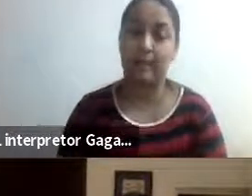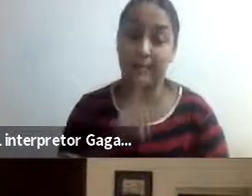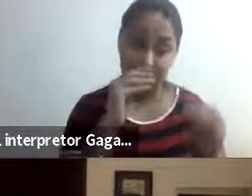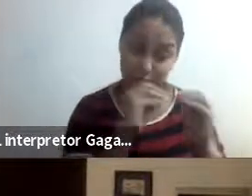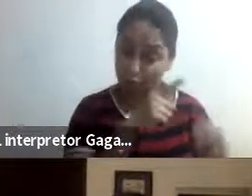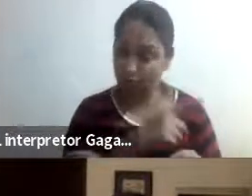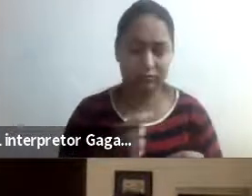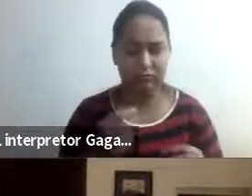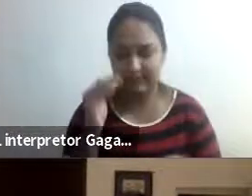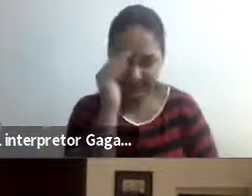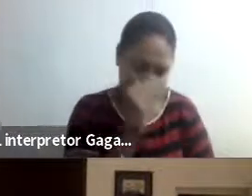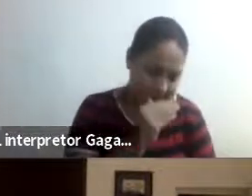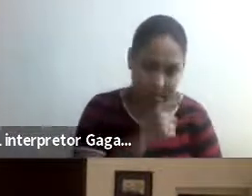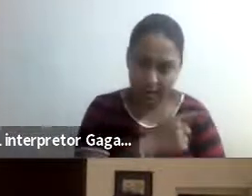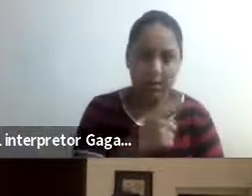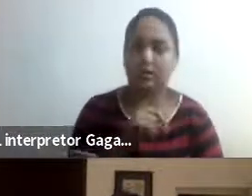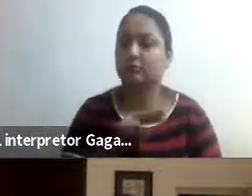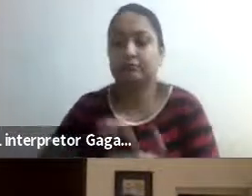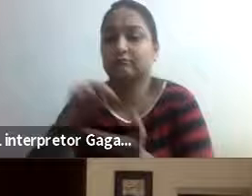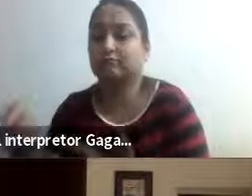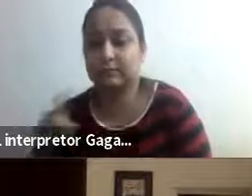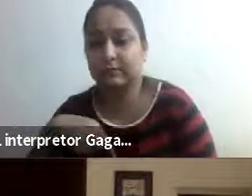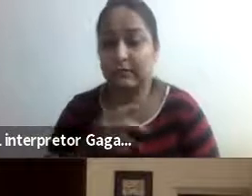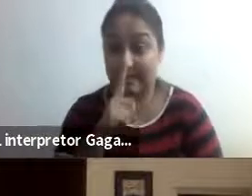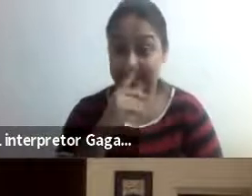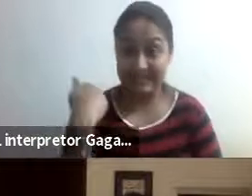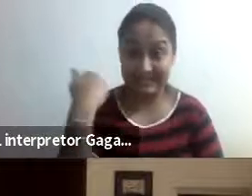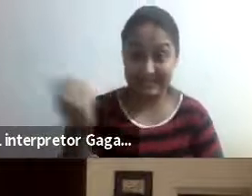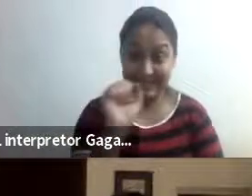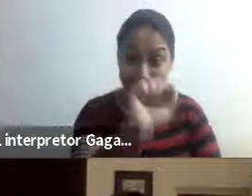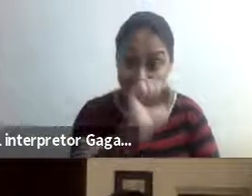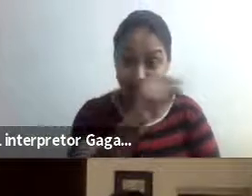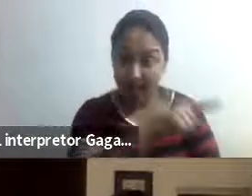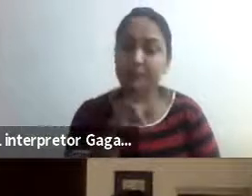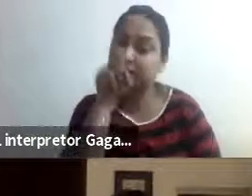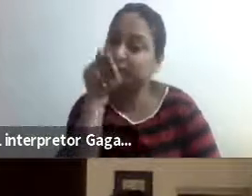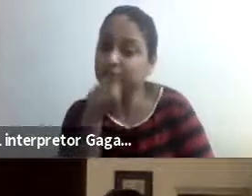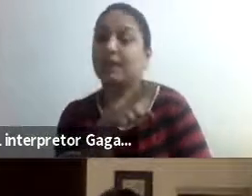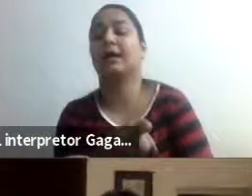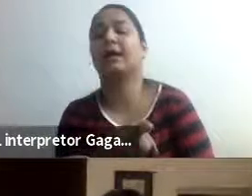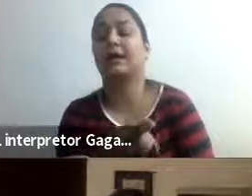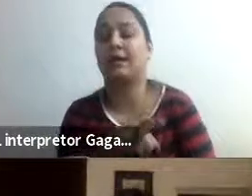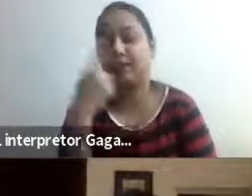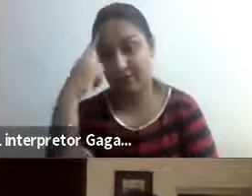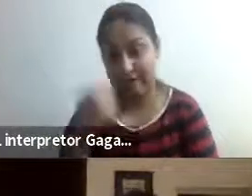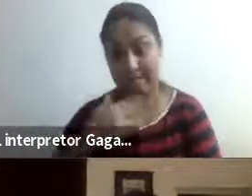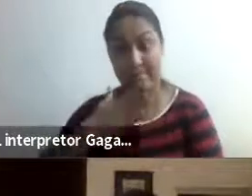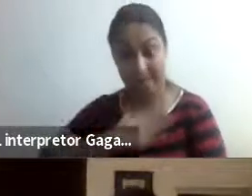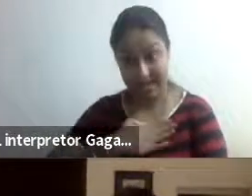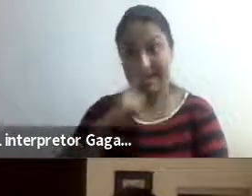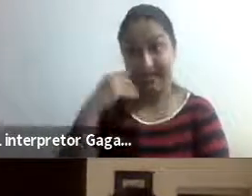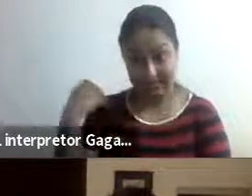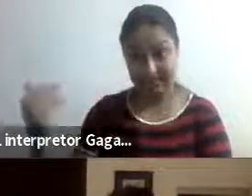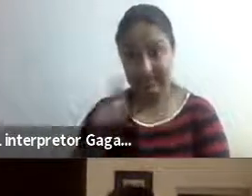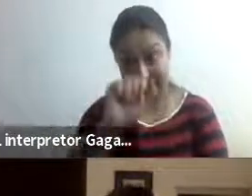Bhuribai is very shy. She doesn't step up, but her sister sort of nudges her forward and says, this is my sister, and she would